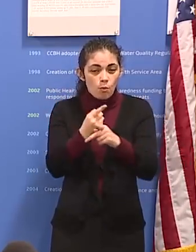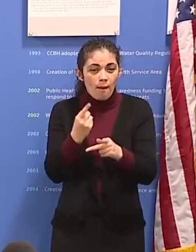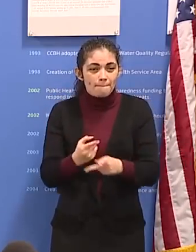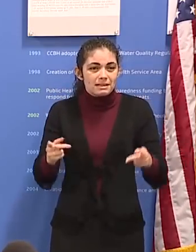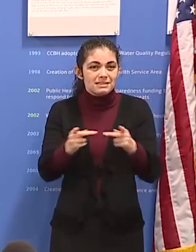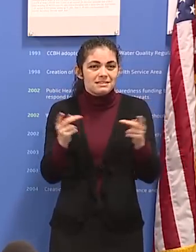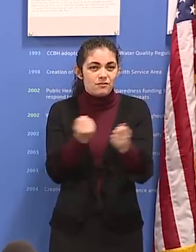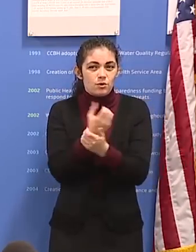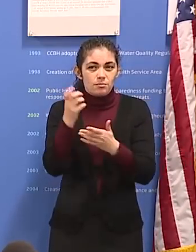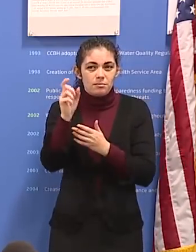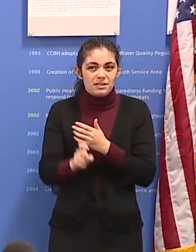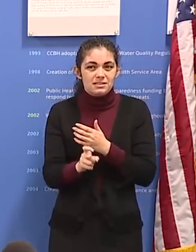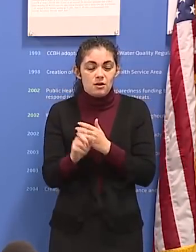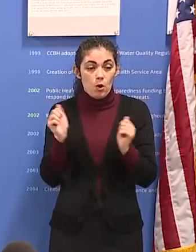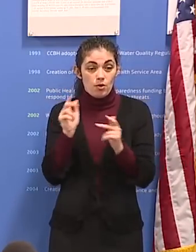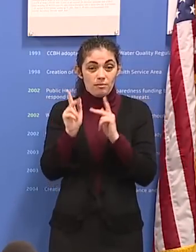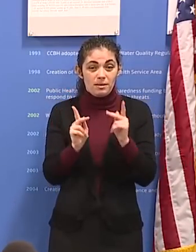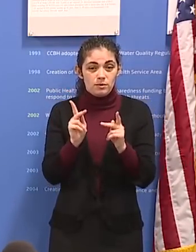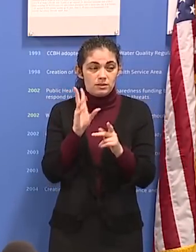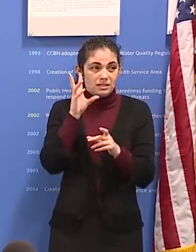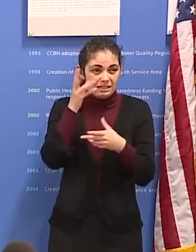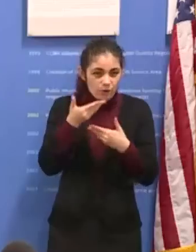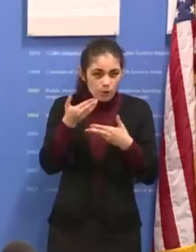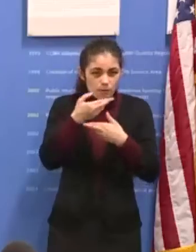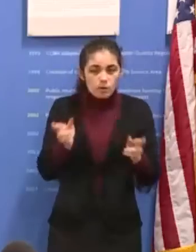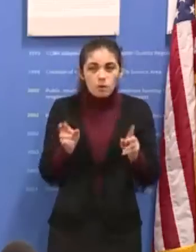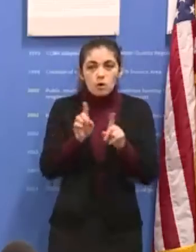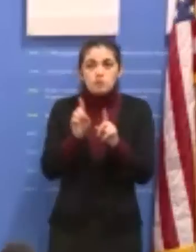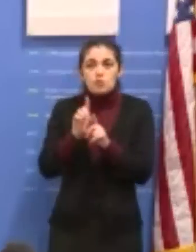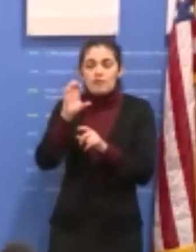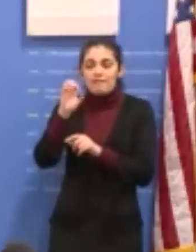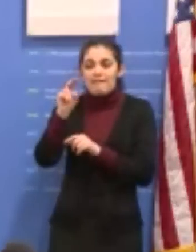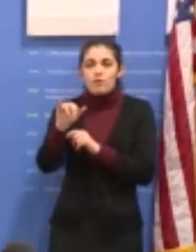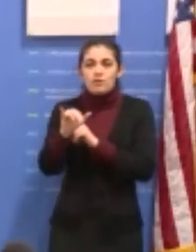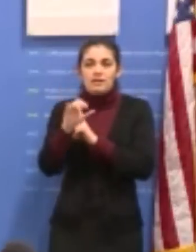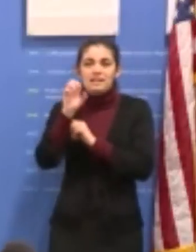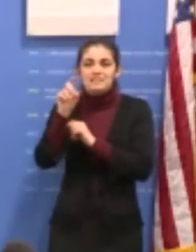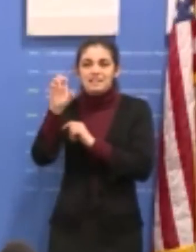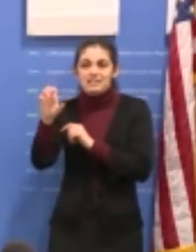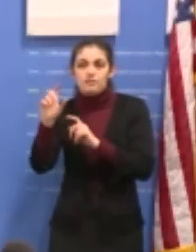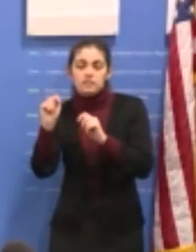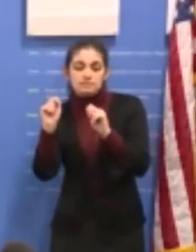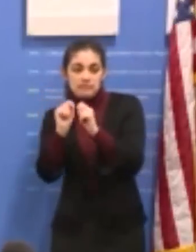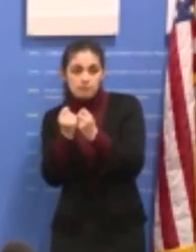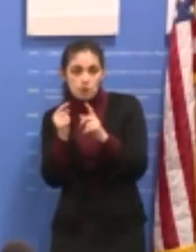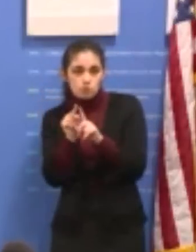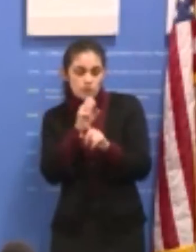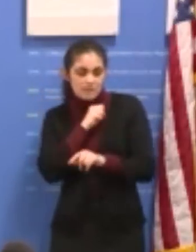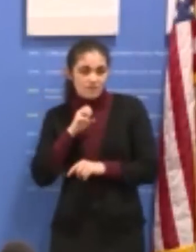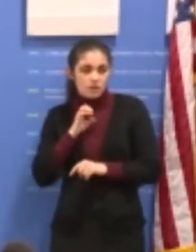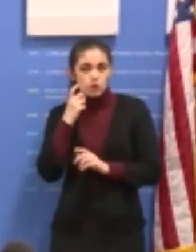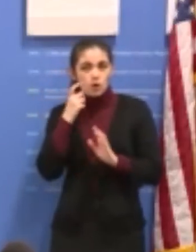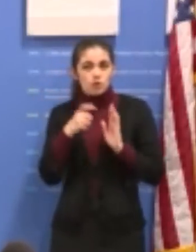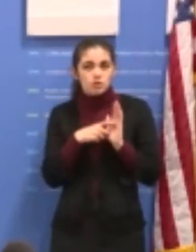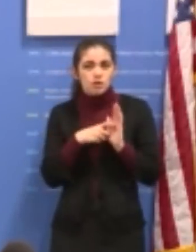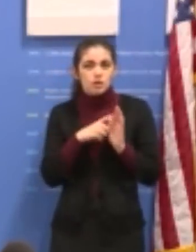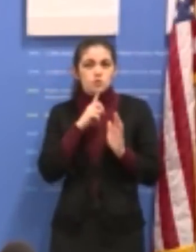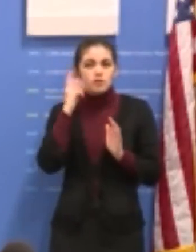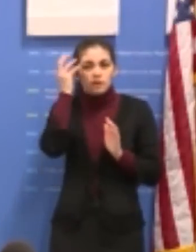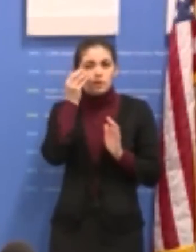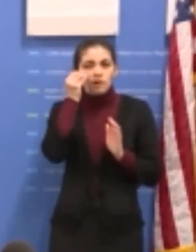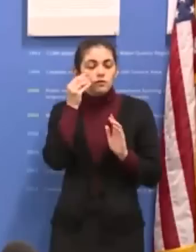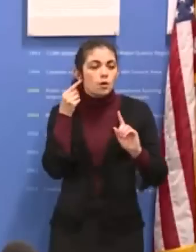needs to be. And so many people in this room were part of that, and the county executive team, staff, but also I just want to acknowledge that there's a very thoughtful